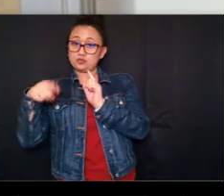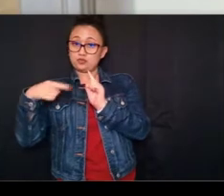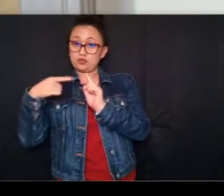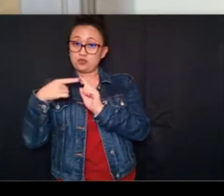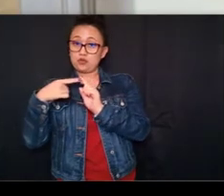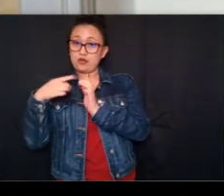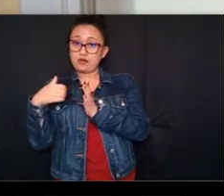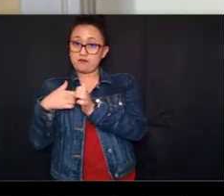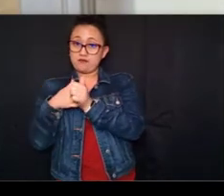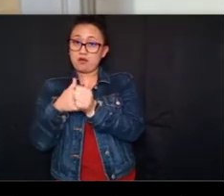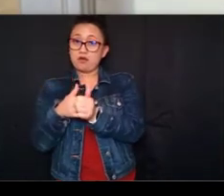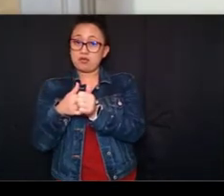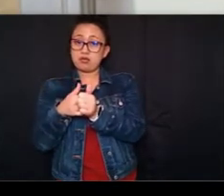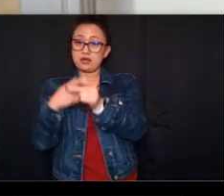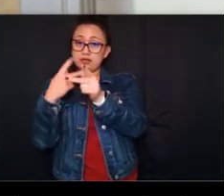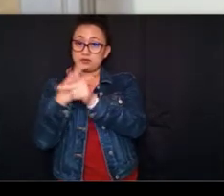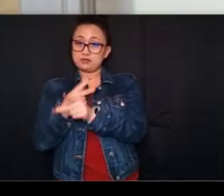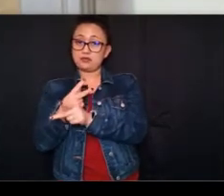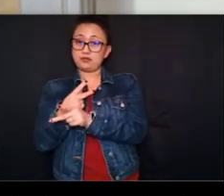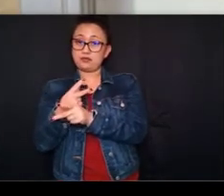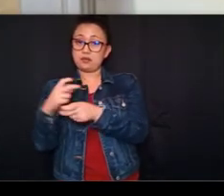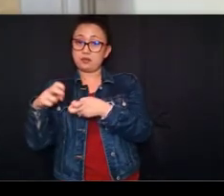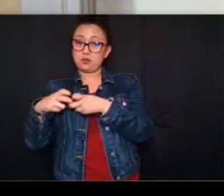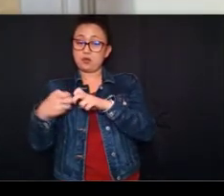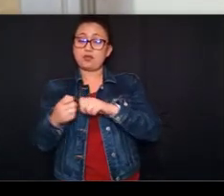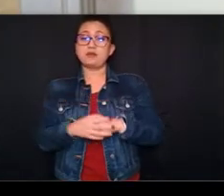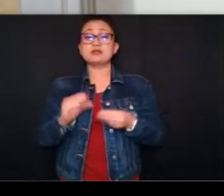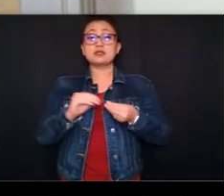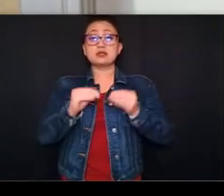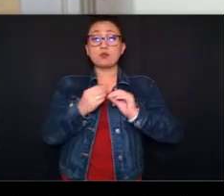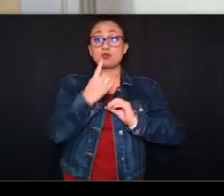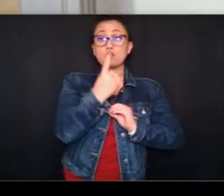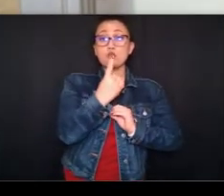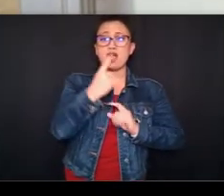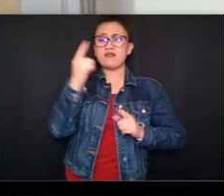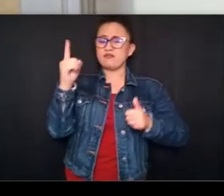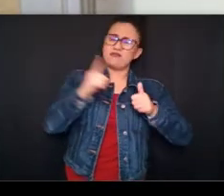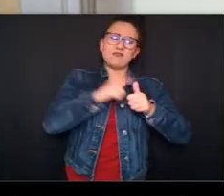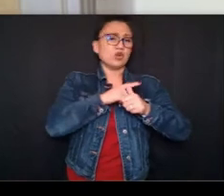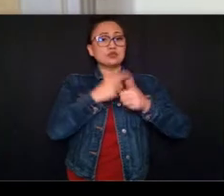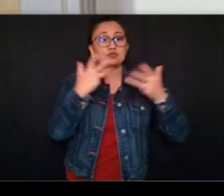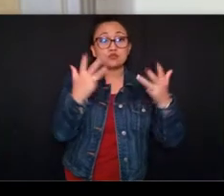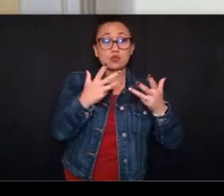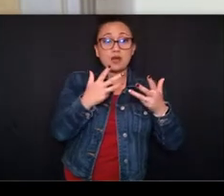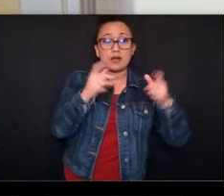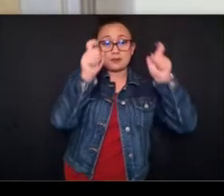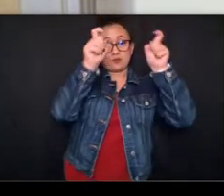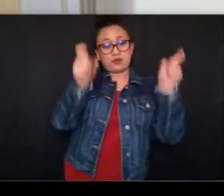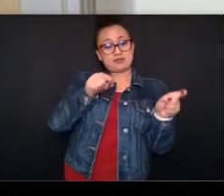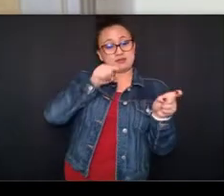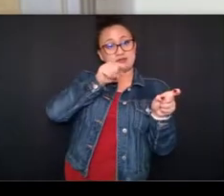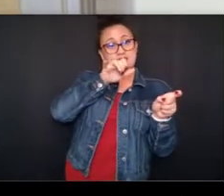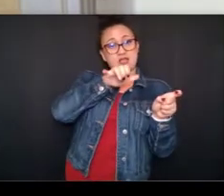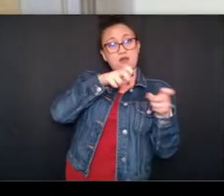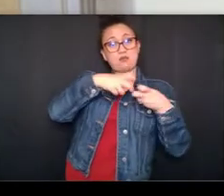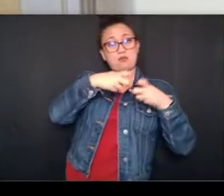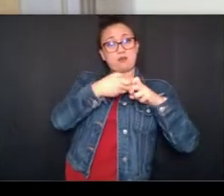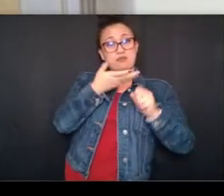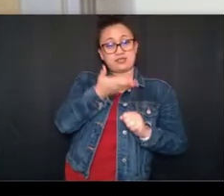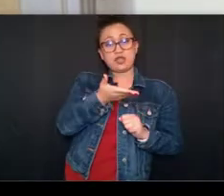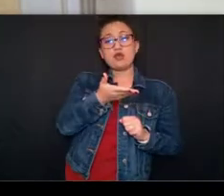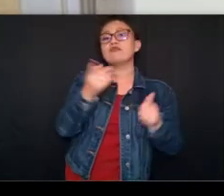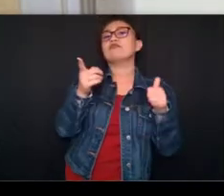when you're calculating. The number one thing you do, the very first thing you do, is you always do whatever's inside of the parentheses first.